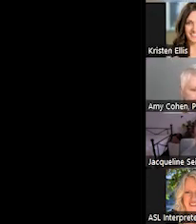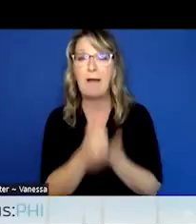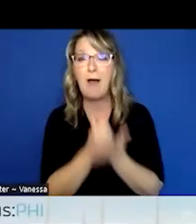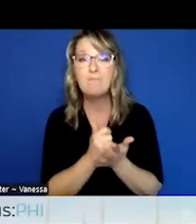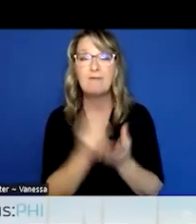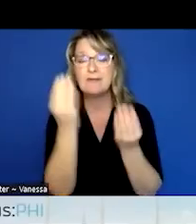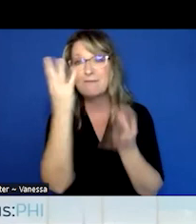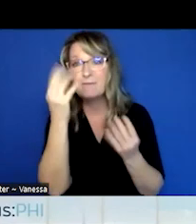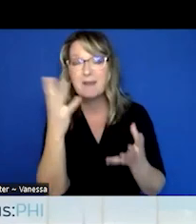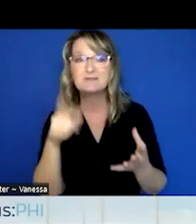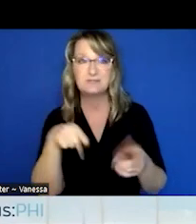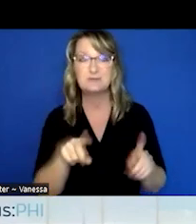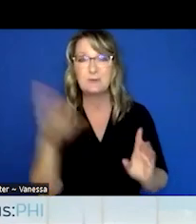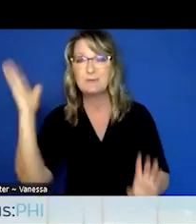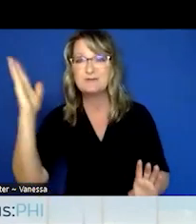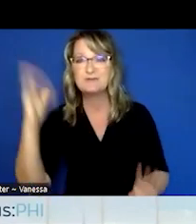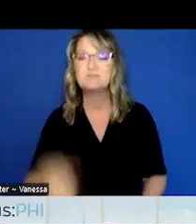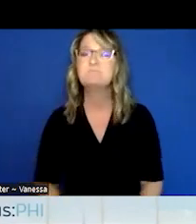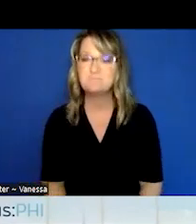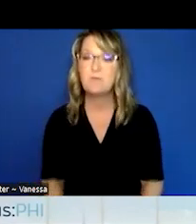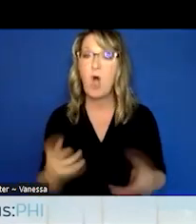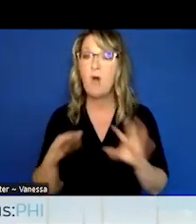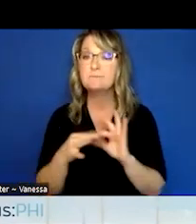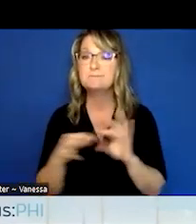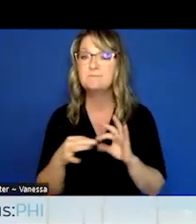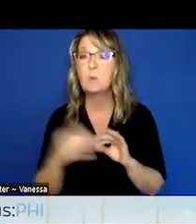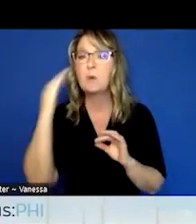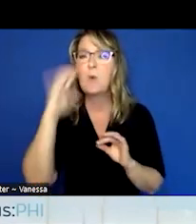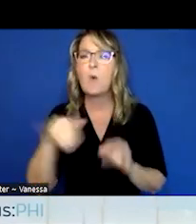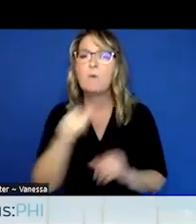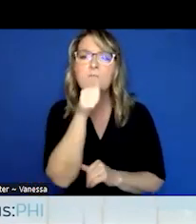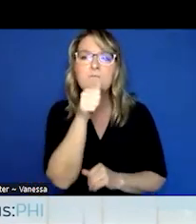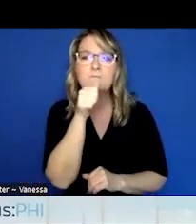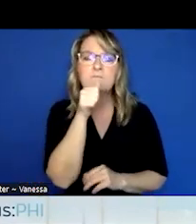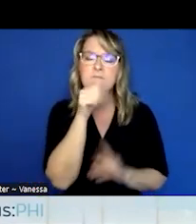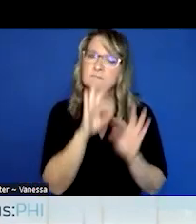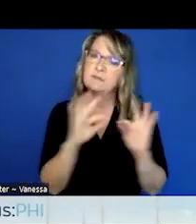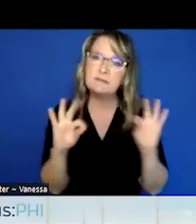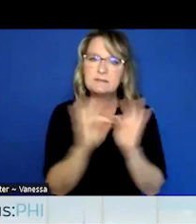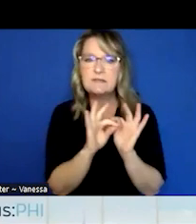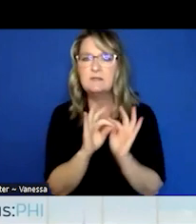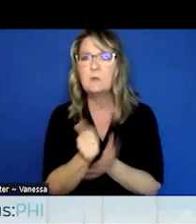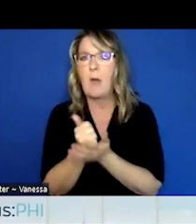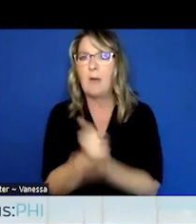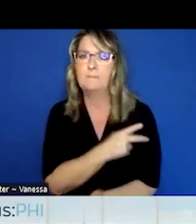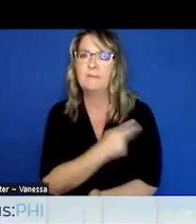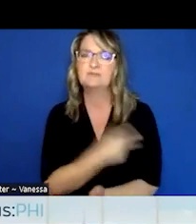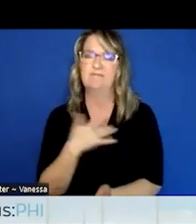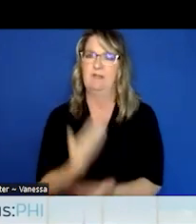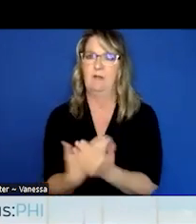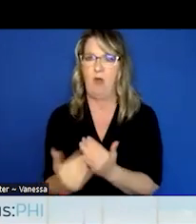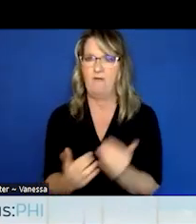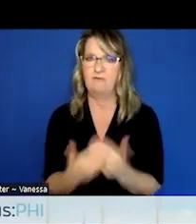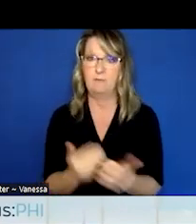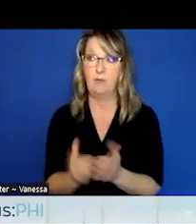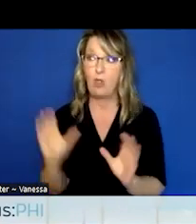presentation. So as Jackie mentioned, as we know that confidentiality is key to helping patients feel comfortable seeking and